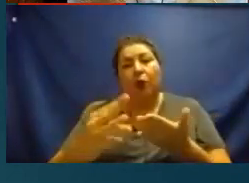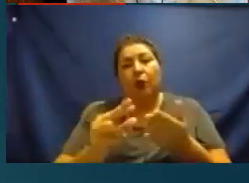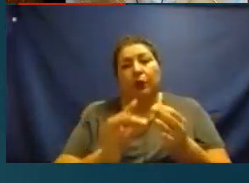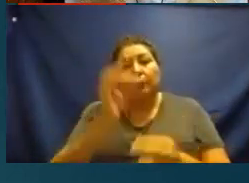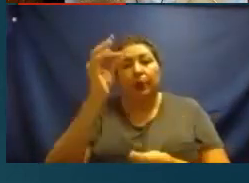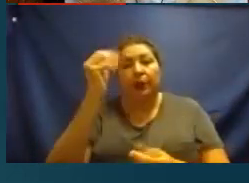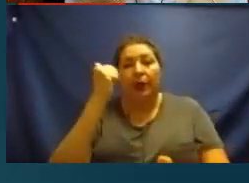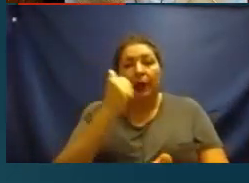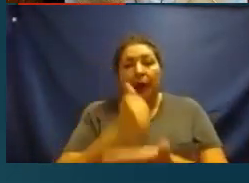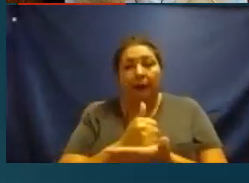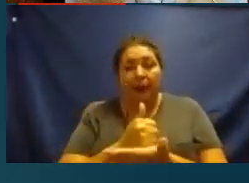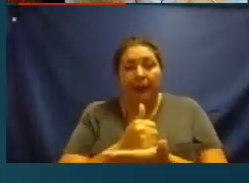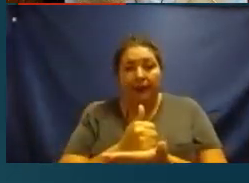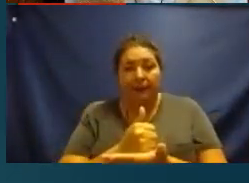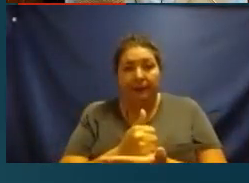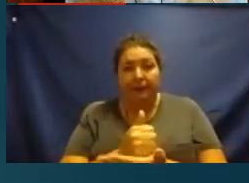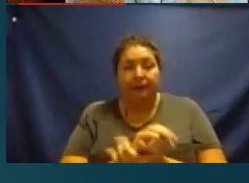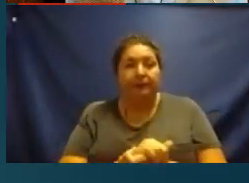Spirit.